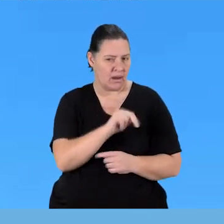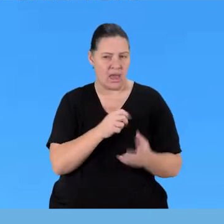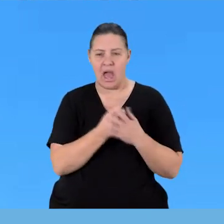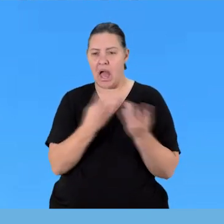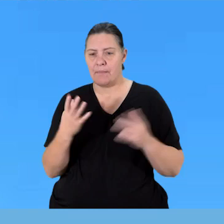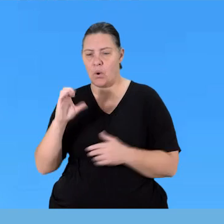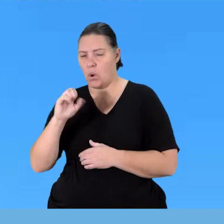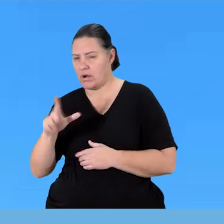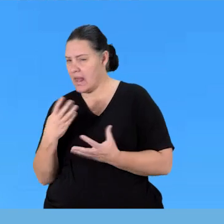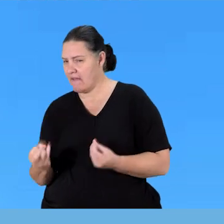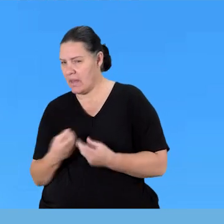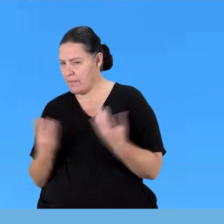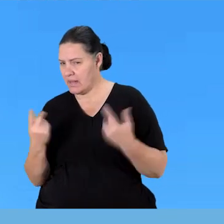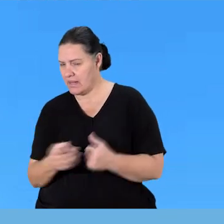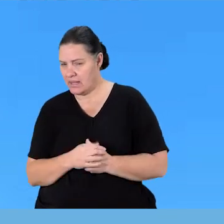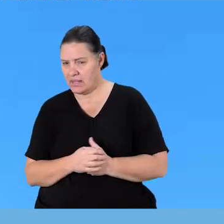atoms of chlorine do we have?